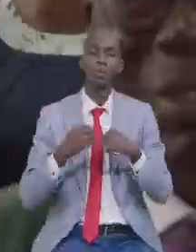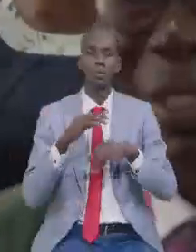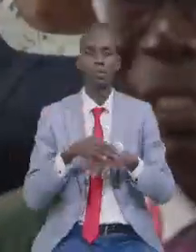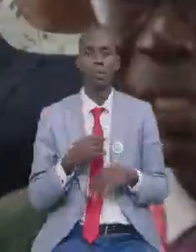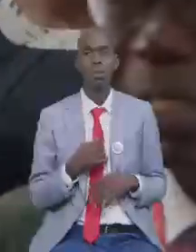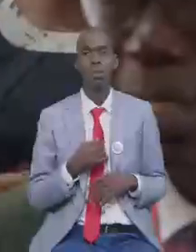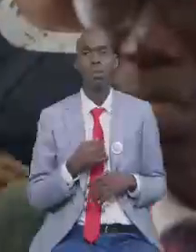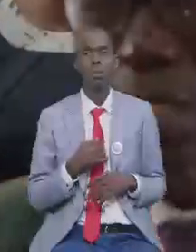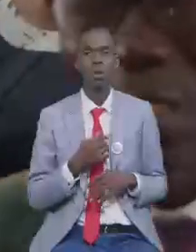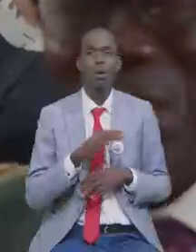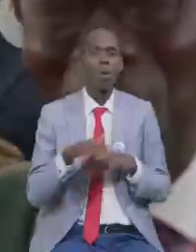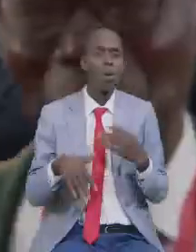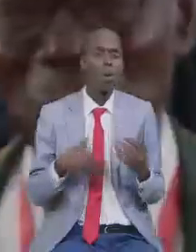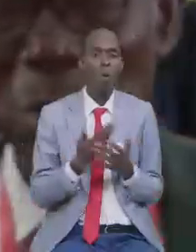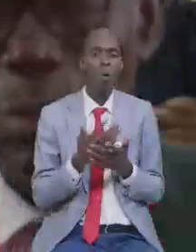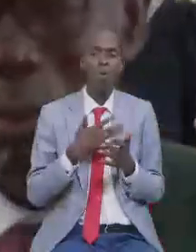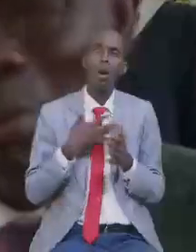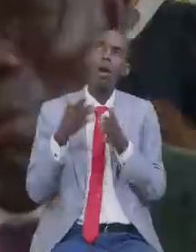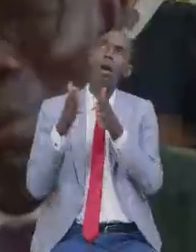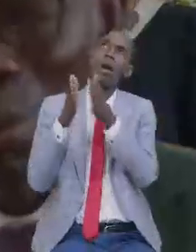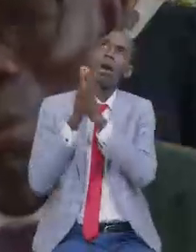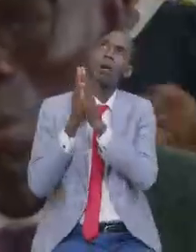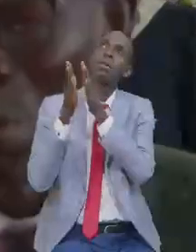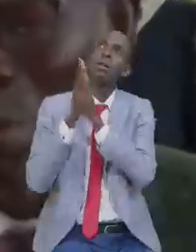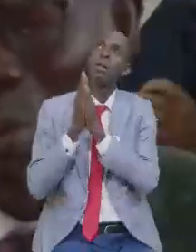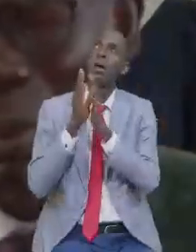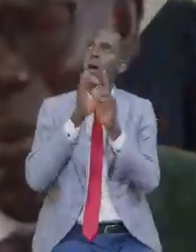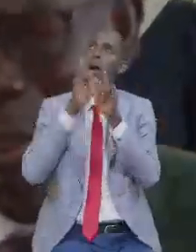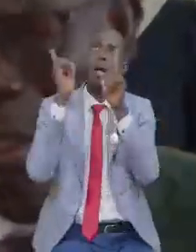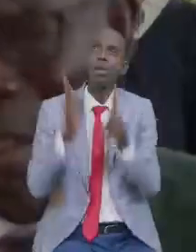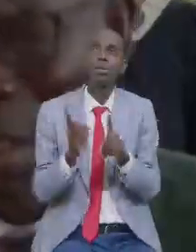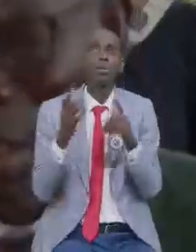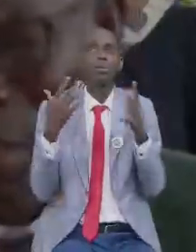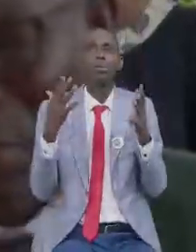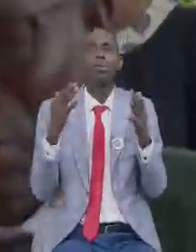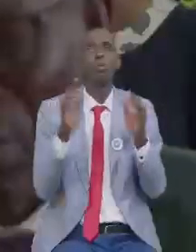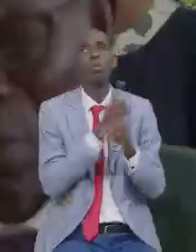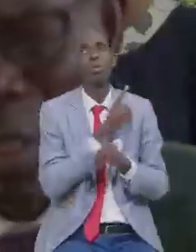All my petitions answered. Lord, I believe.